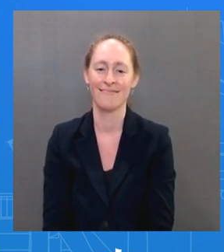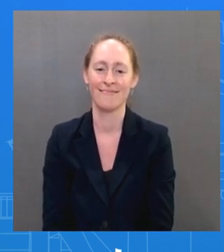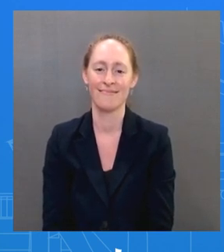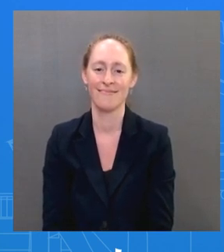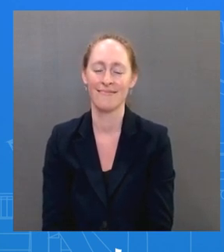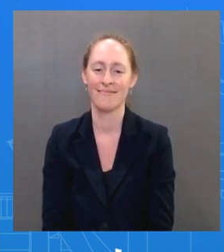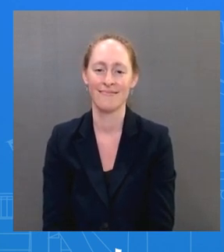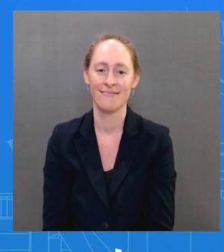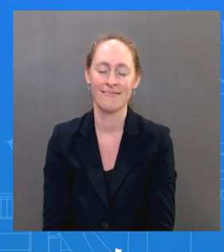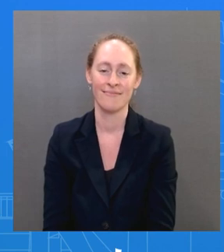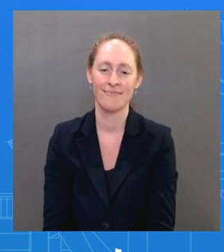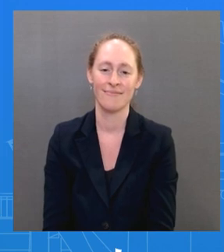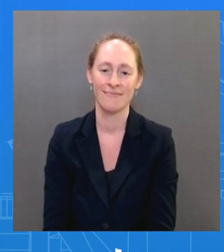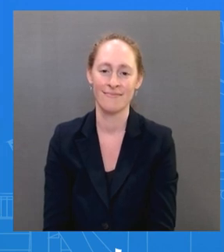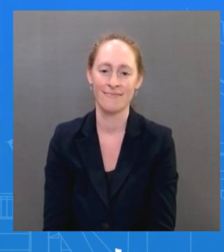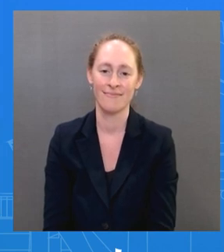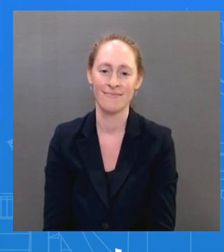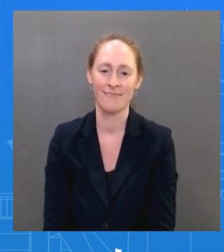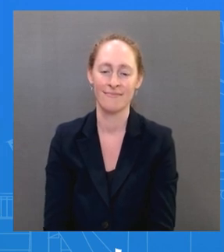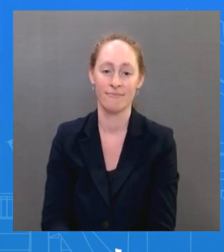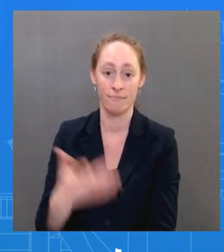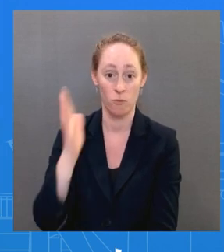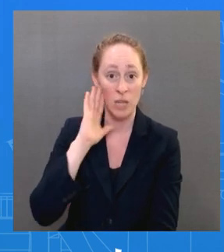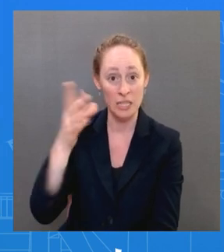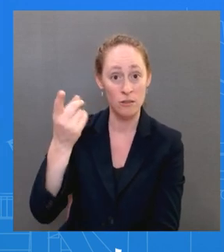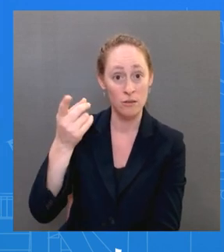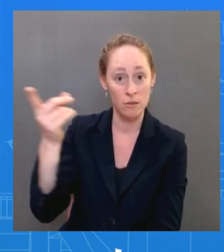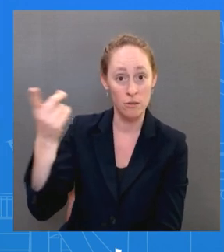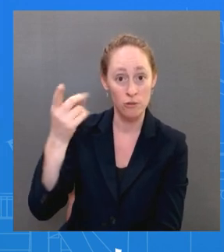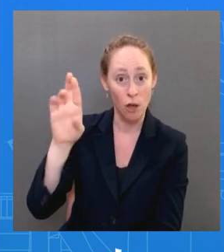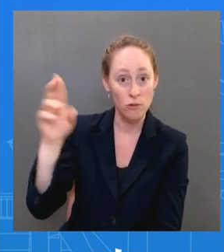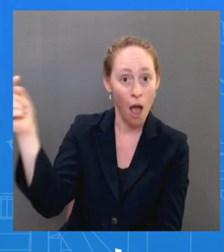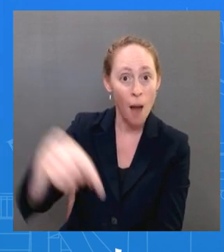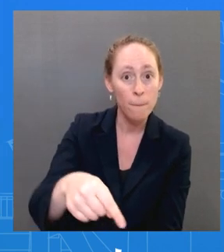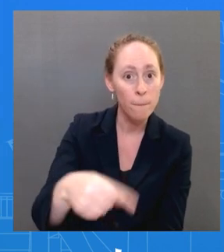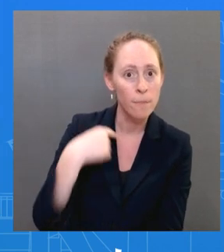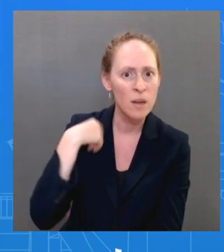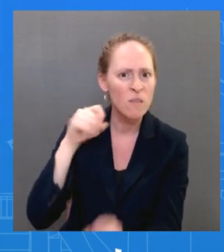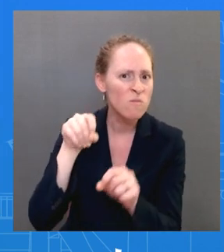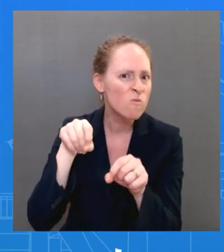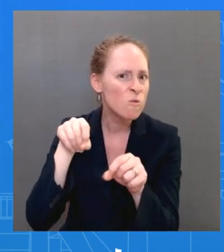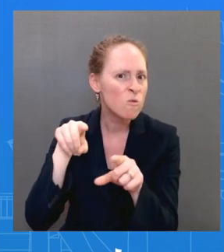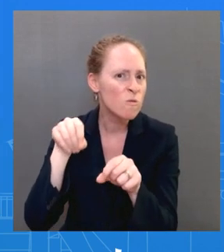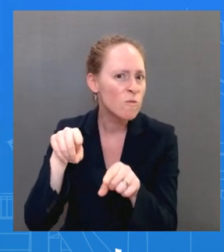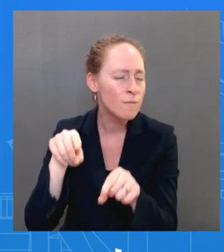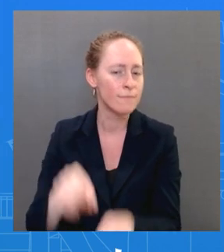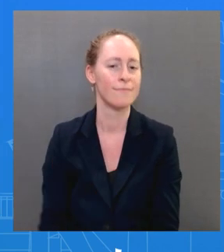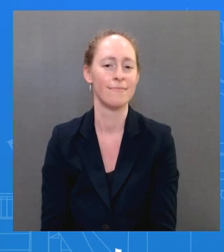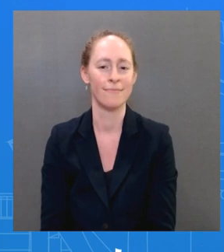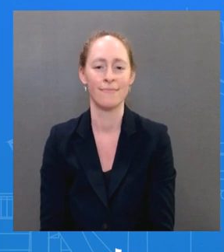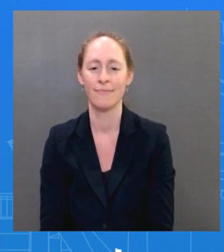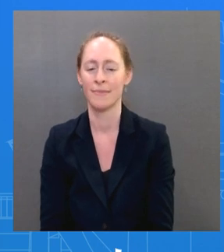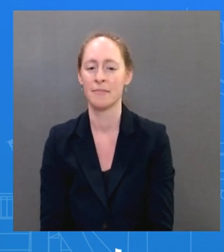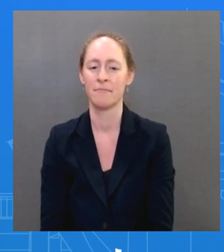available to the public at any point? We feel that Dr. O'Connor's statements and his detailed report,